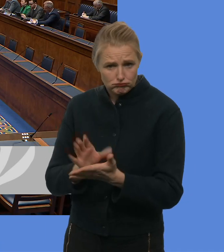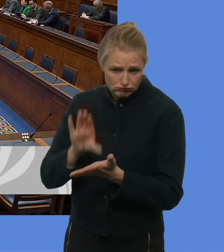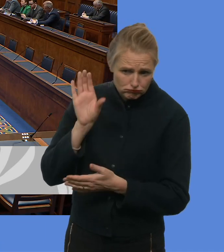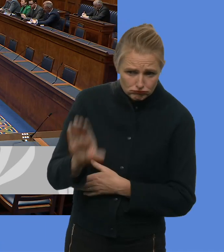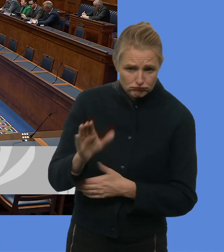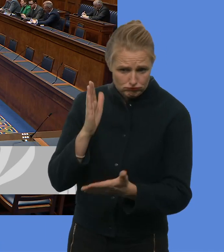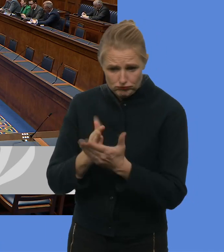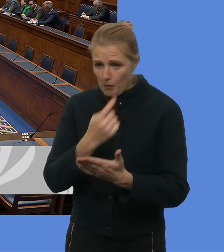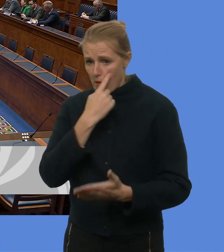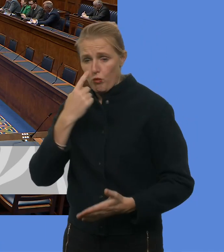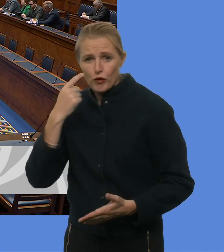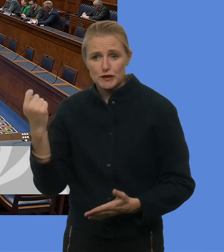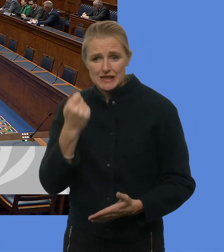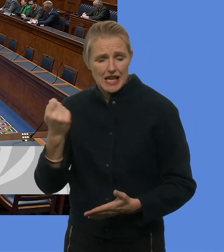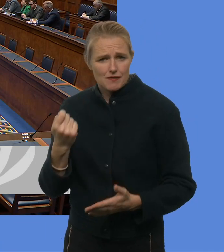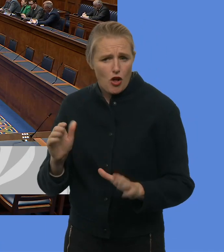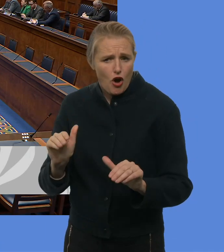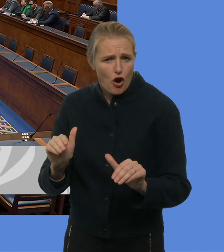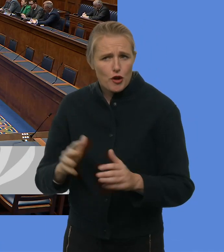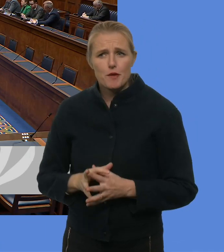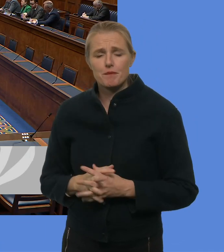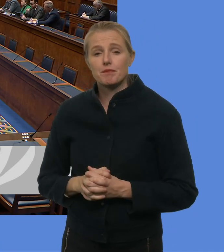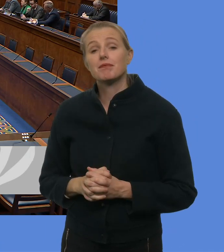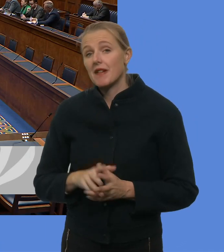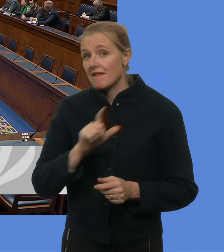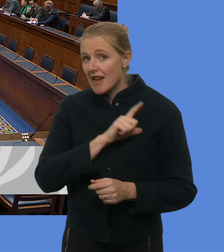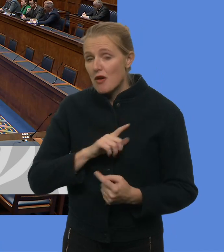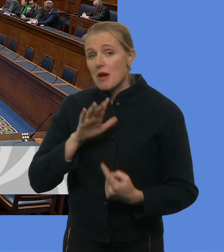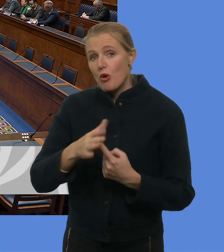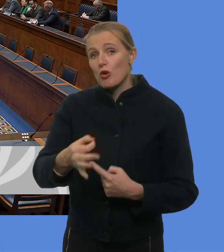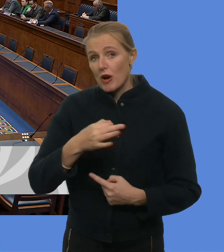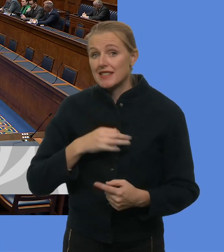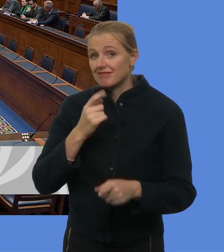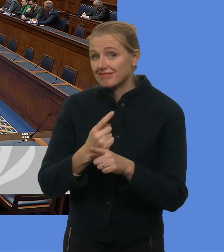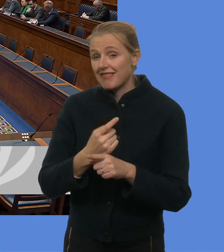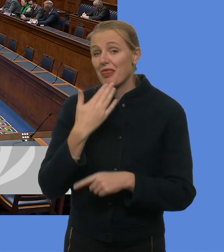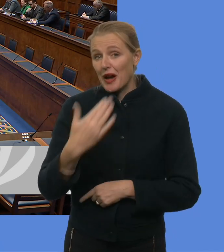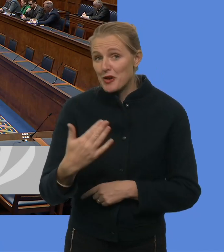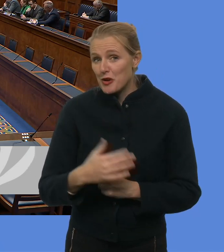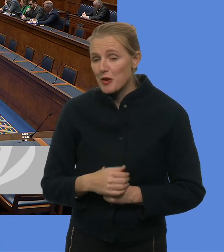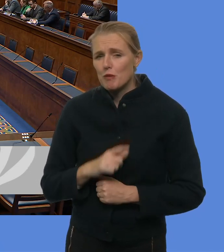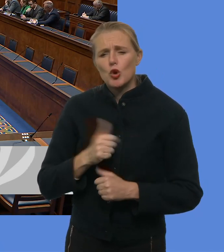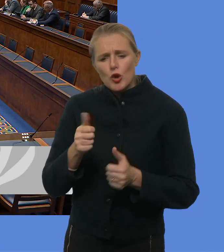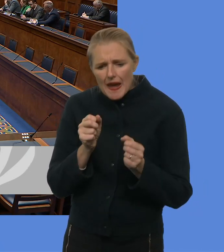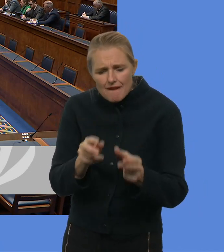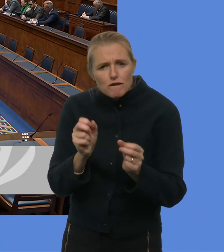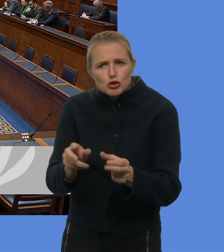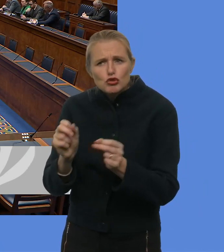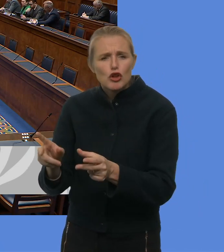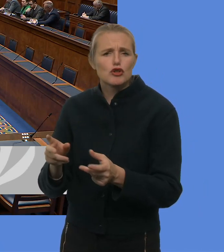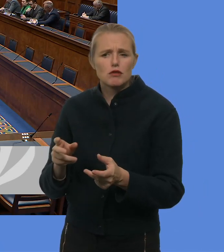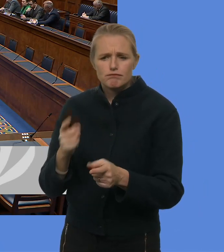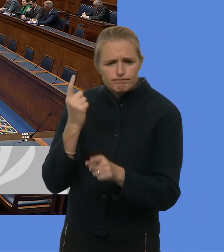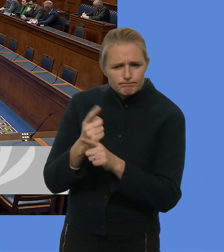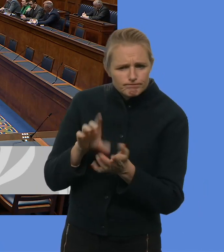First Minister. Thank you, and I thank the member for an important question, because good infrastructure, the investment in infrastructure, the